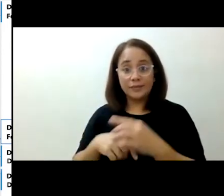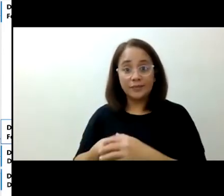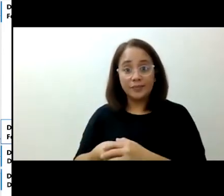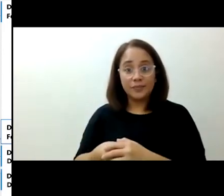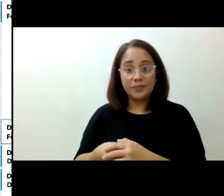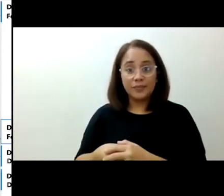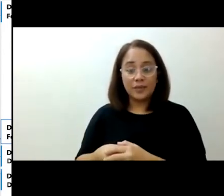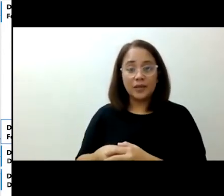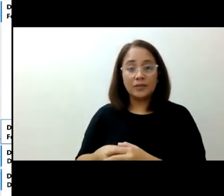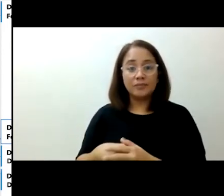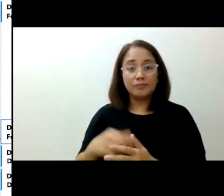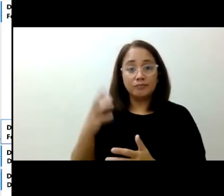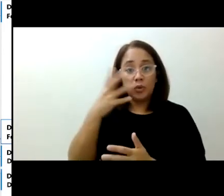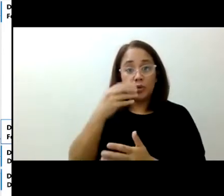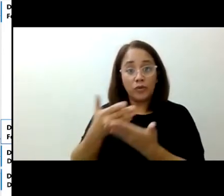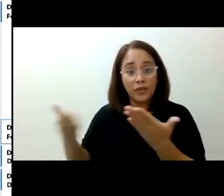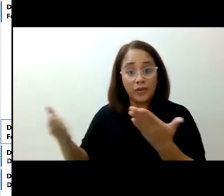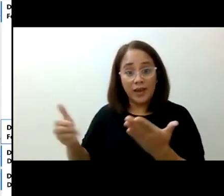thing.